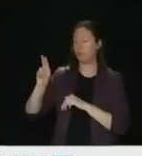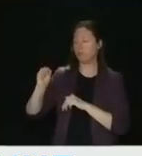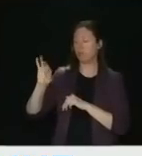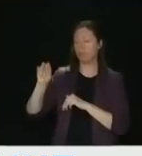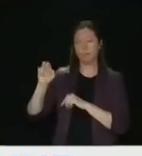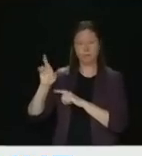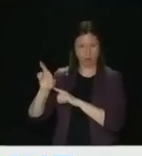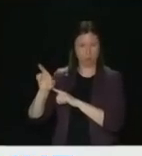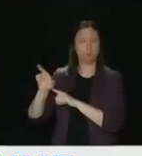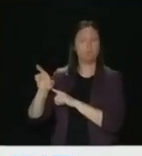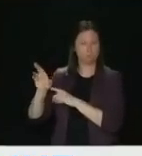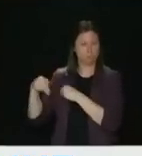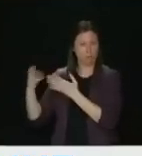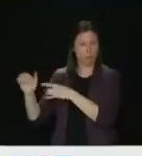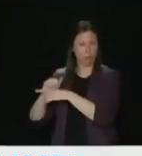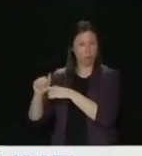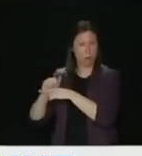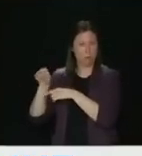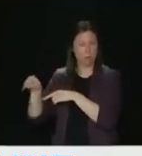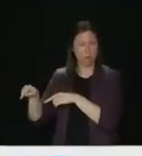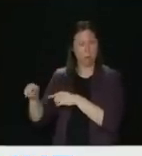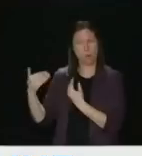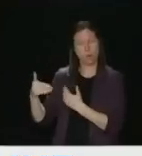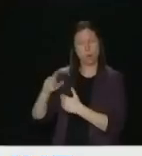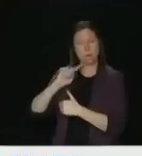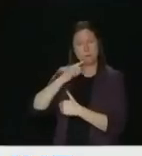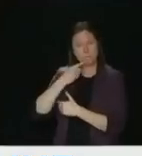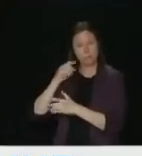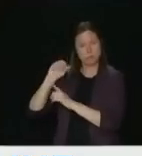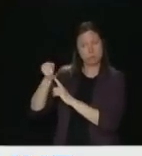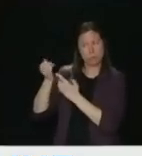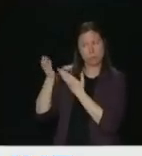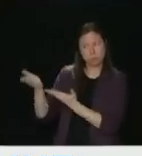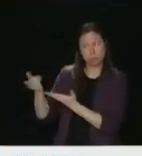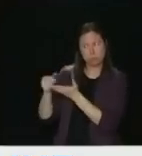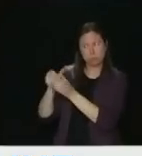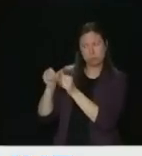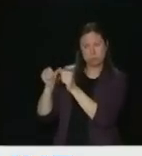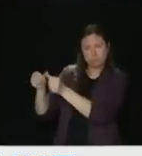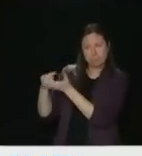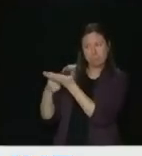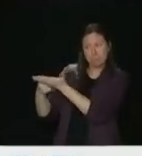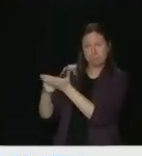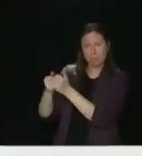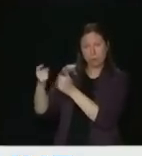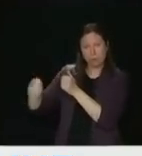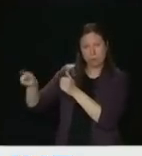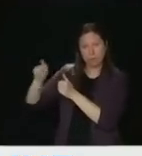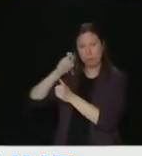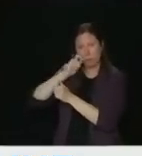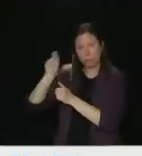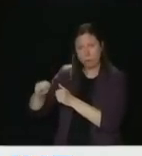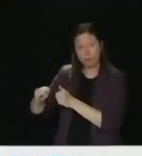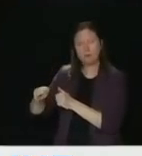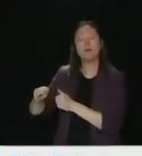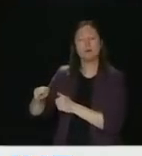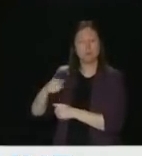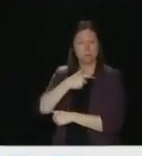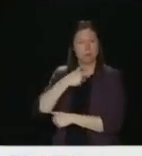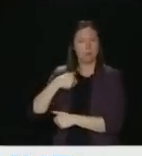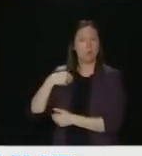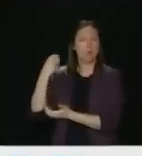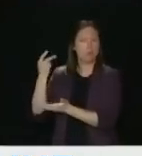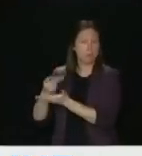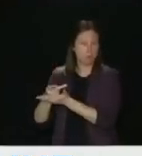of the seriousness of the situation and following conversations with our Ukrainian partners, I've approved the